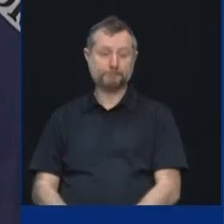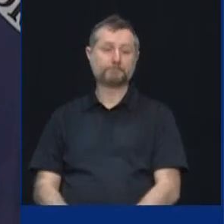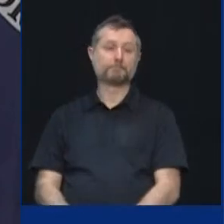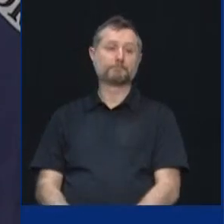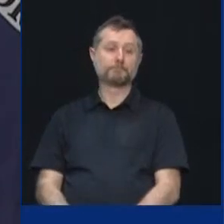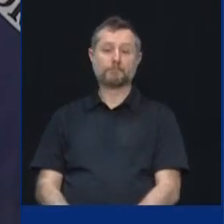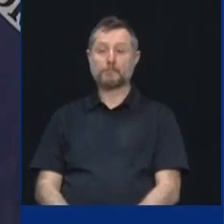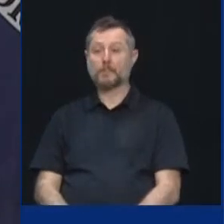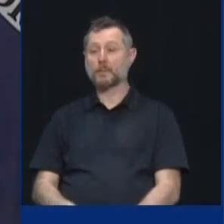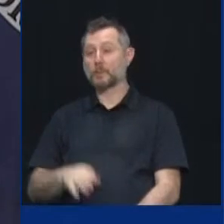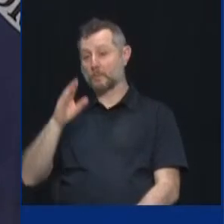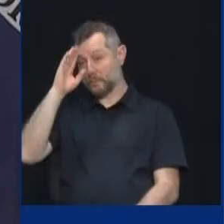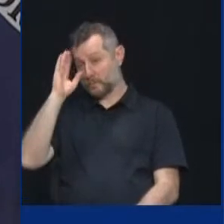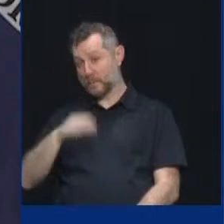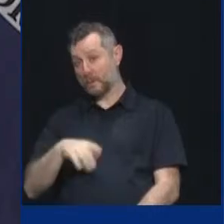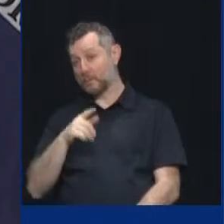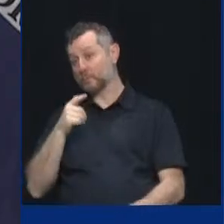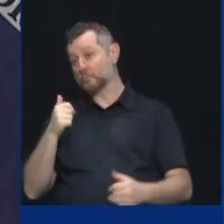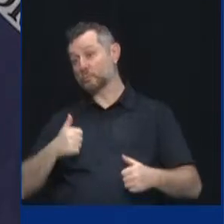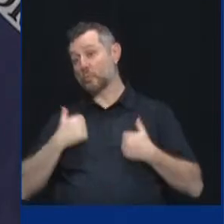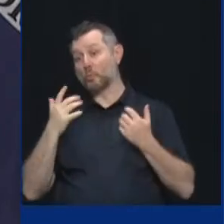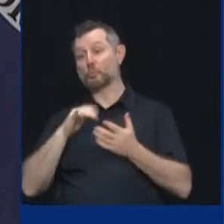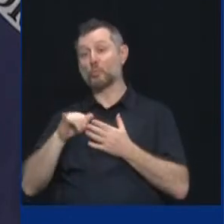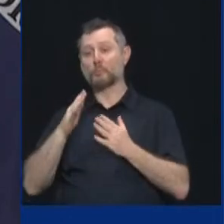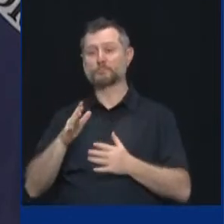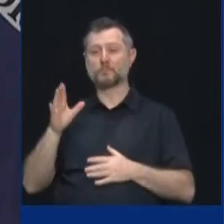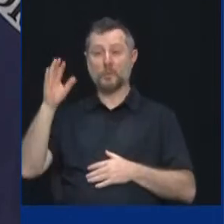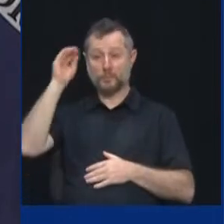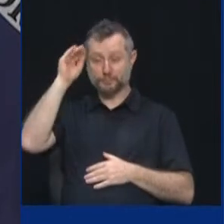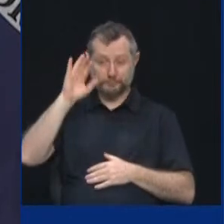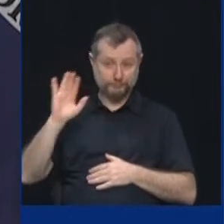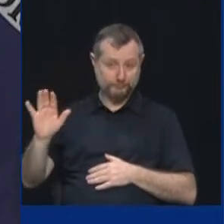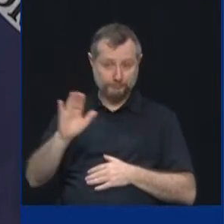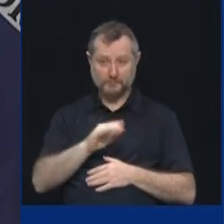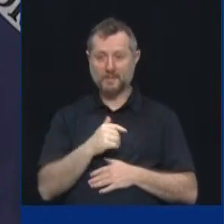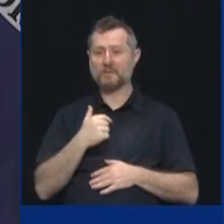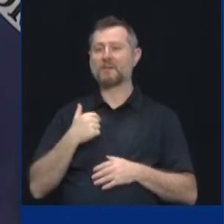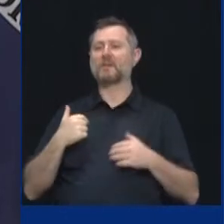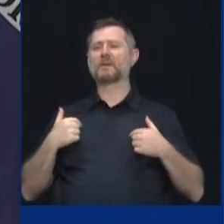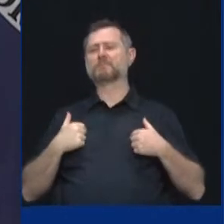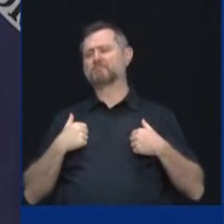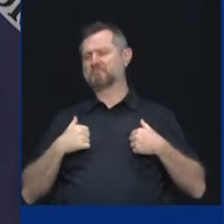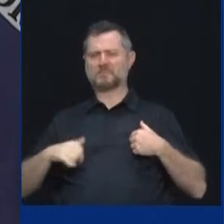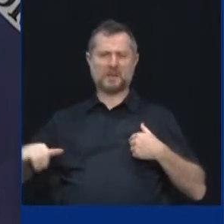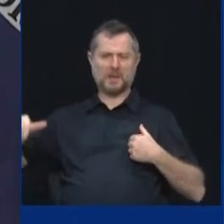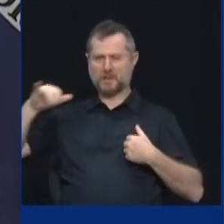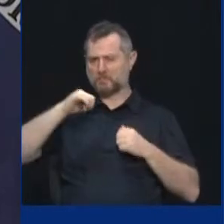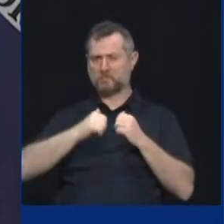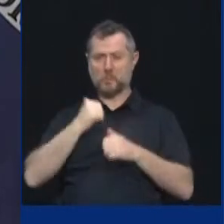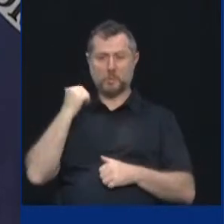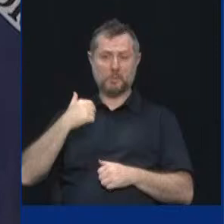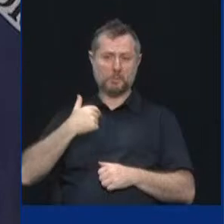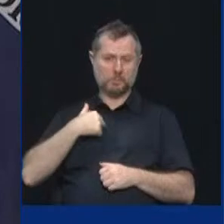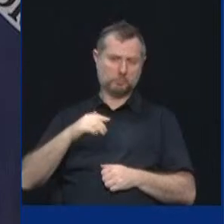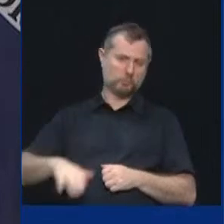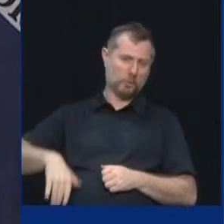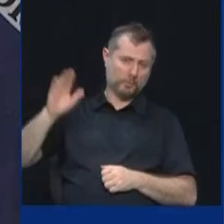most New Yorkers think about him, right? I'm just with the majority. of New Yorkers. I'm a Queens